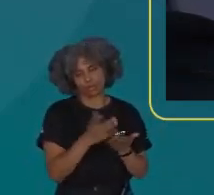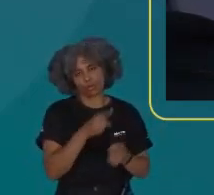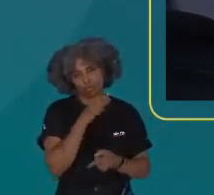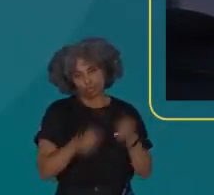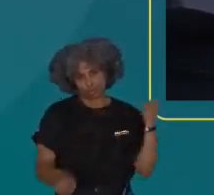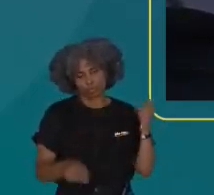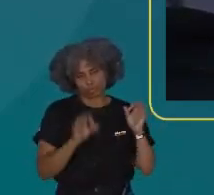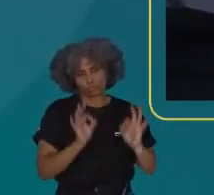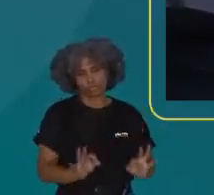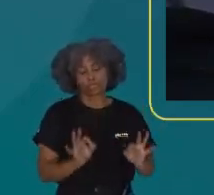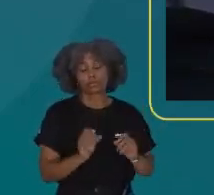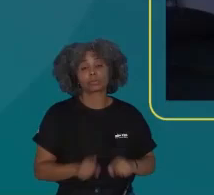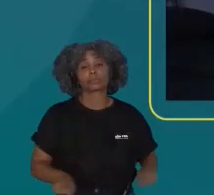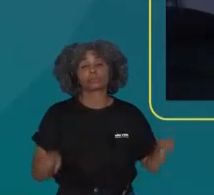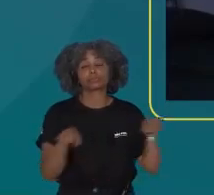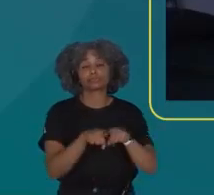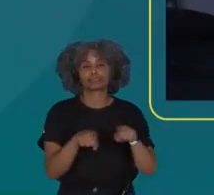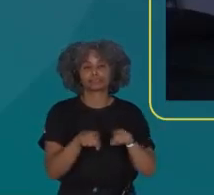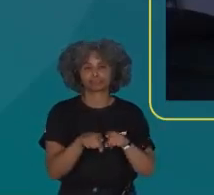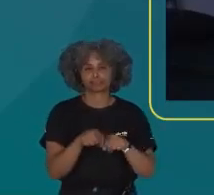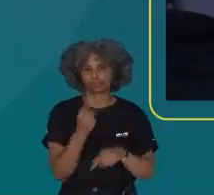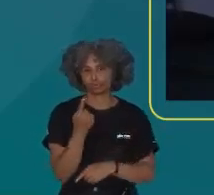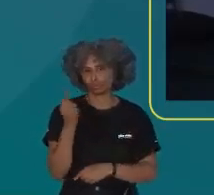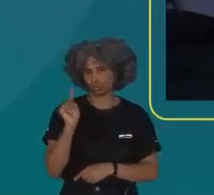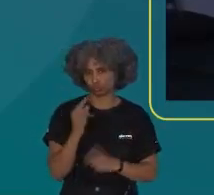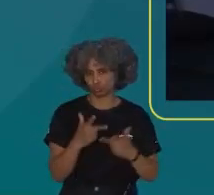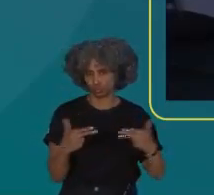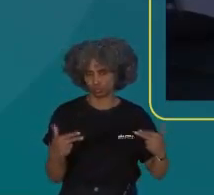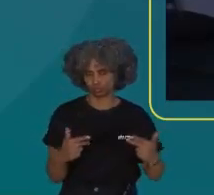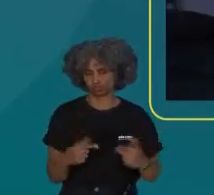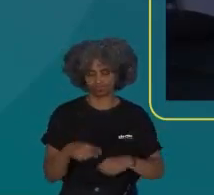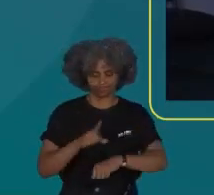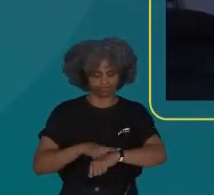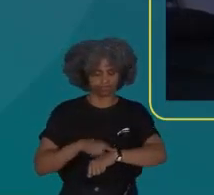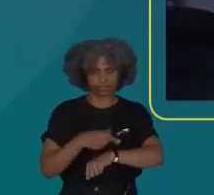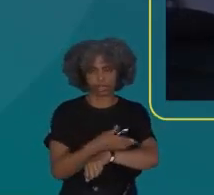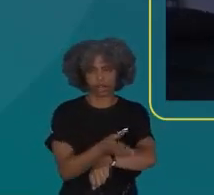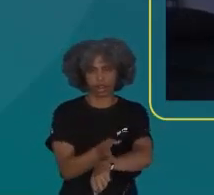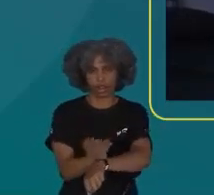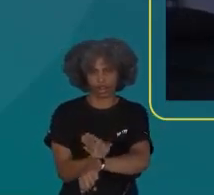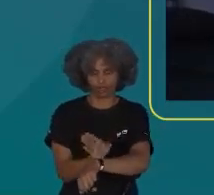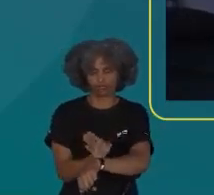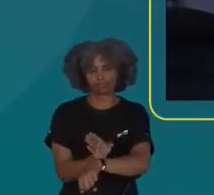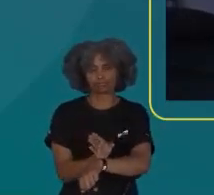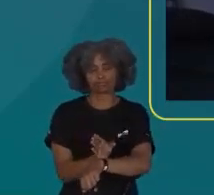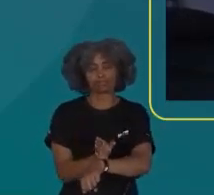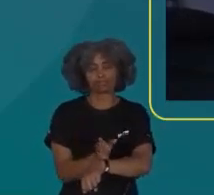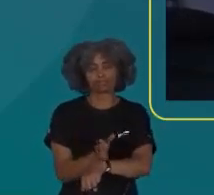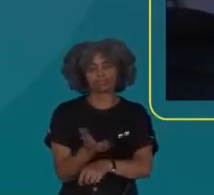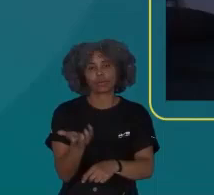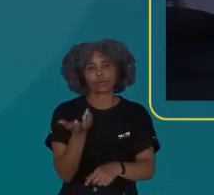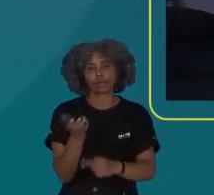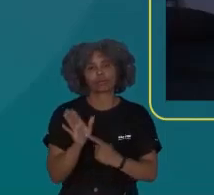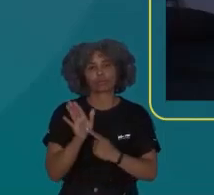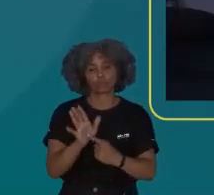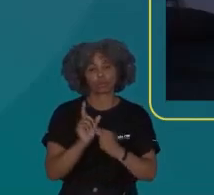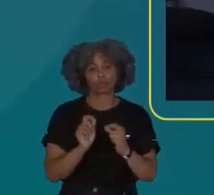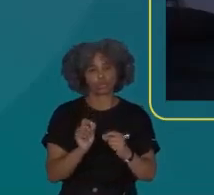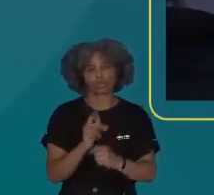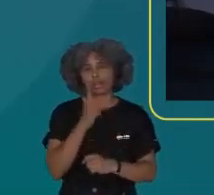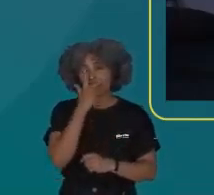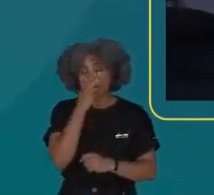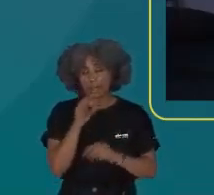thing, because we don't have a lot of time, that we are, it looks small, but it's really important for